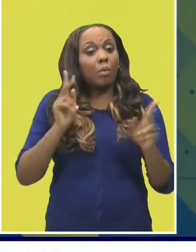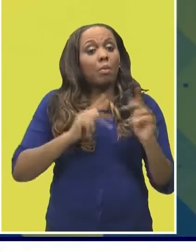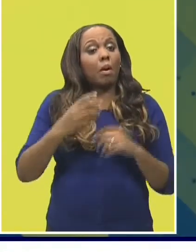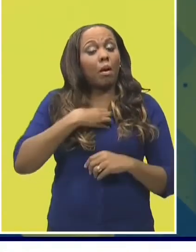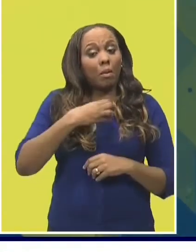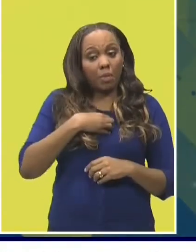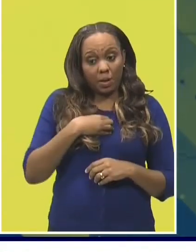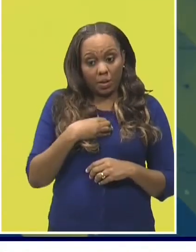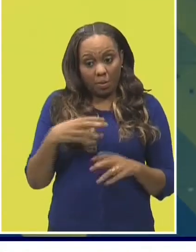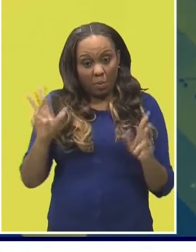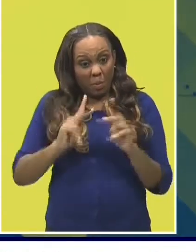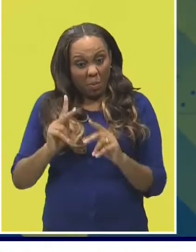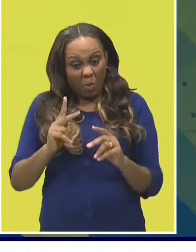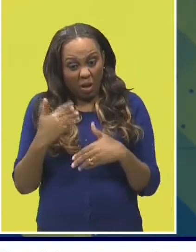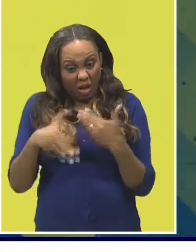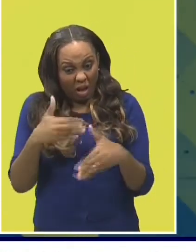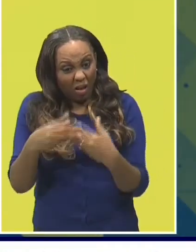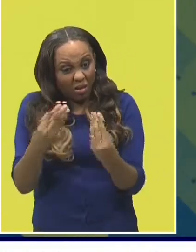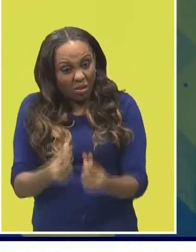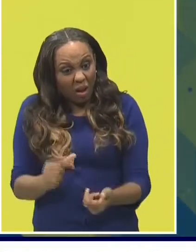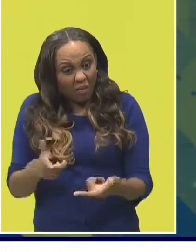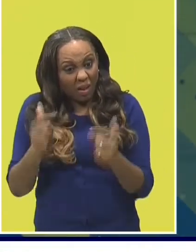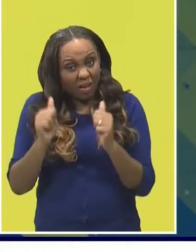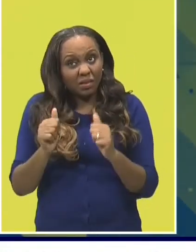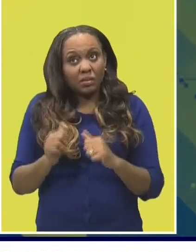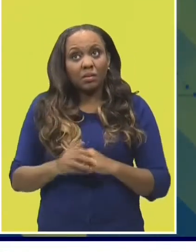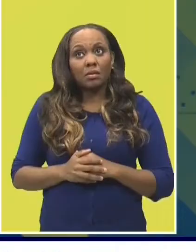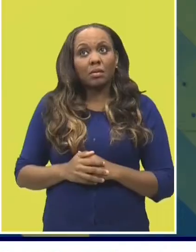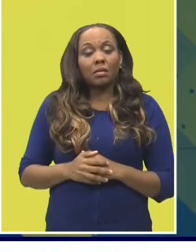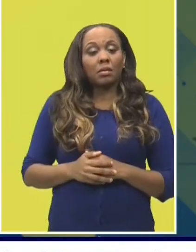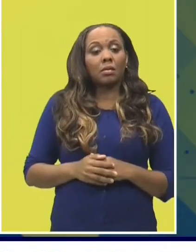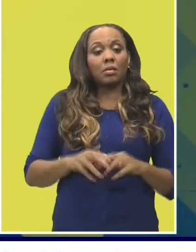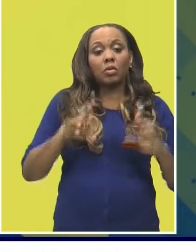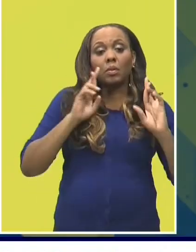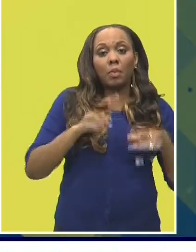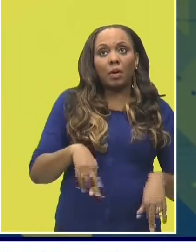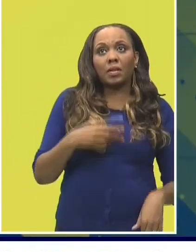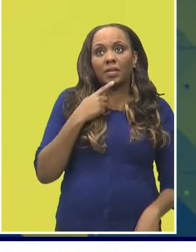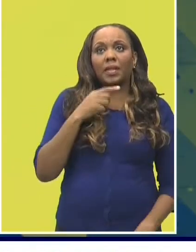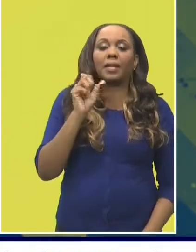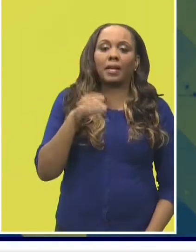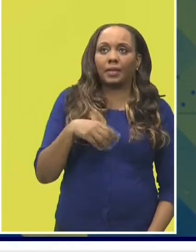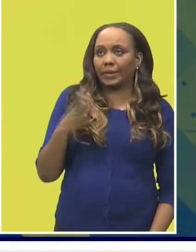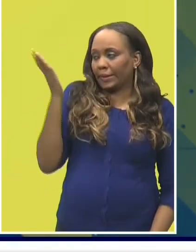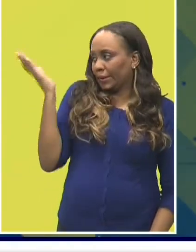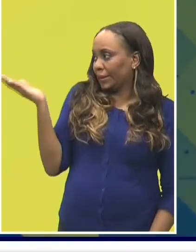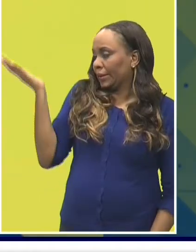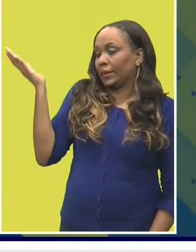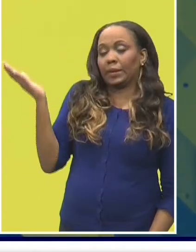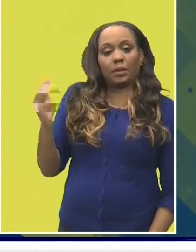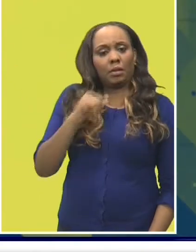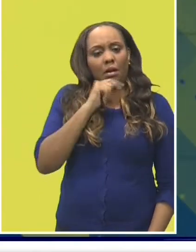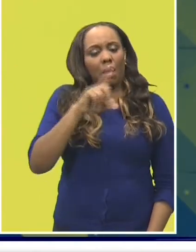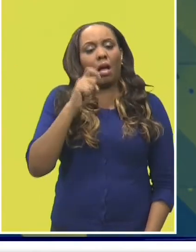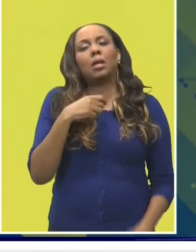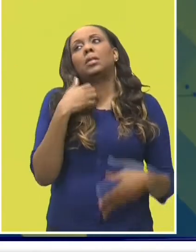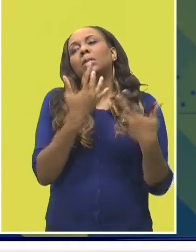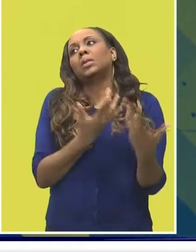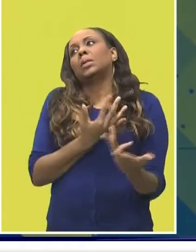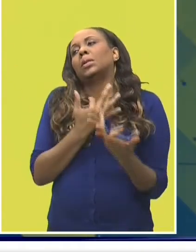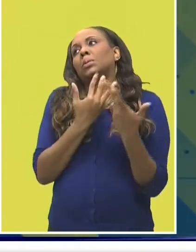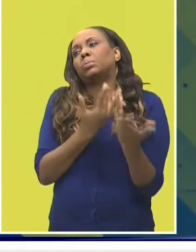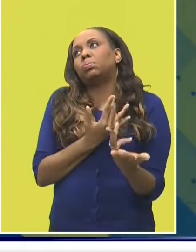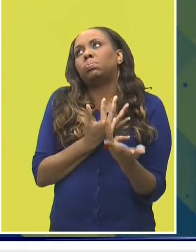Local Governance, Richard Carter, replied in the affirmative. You would not have to wait to go through the